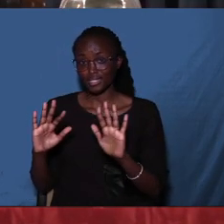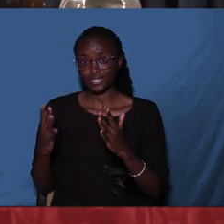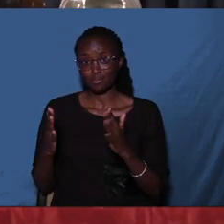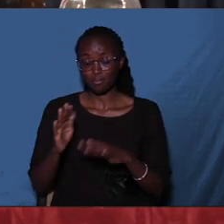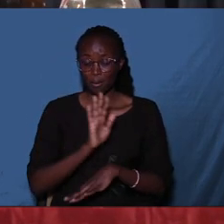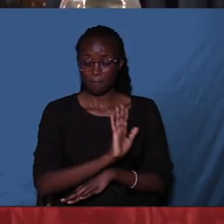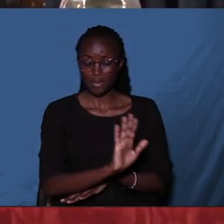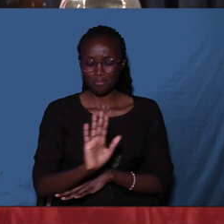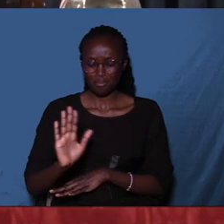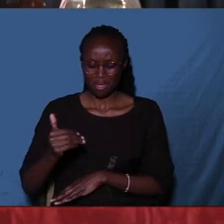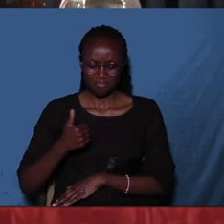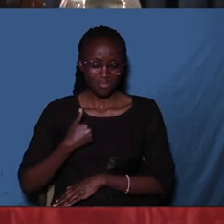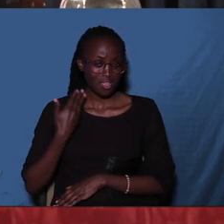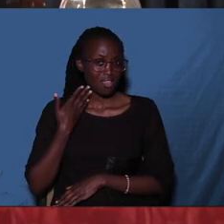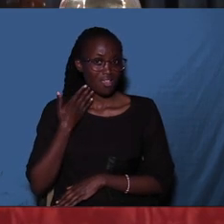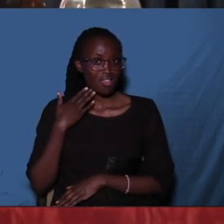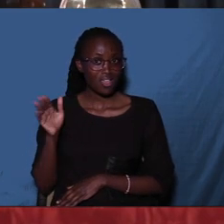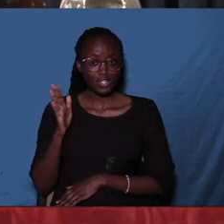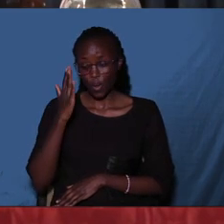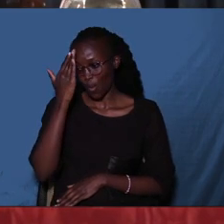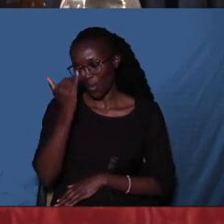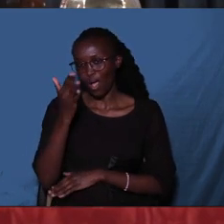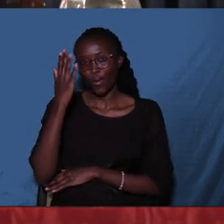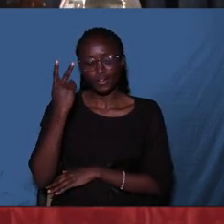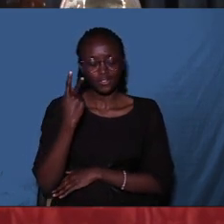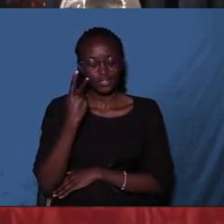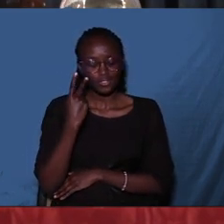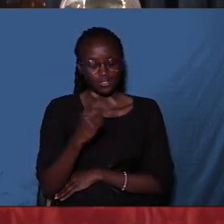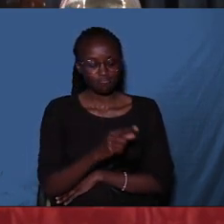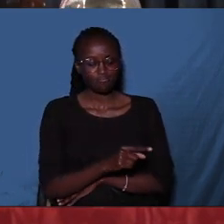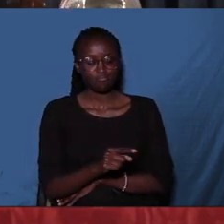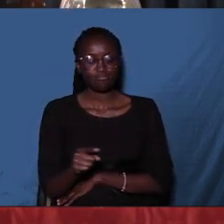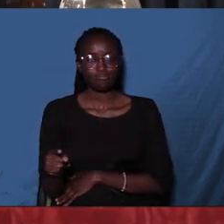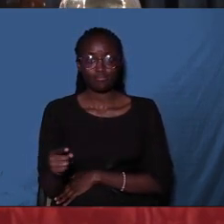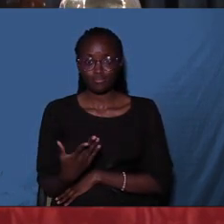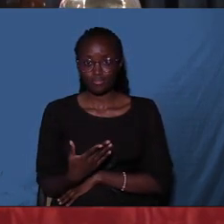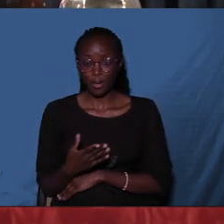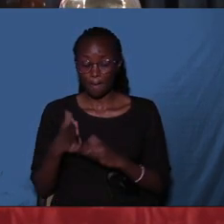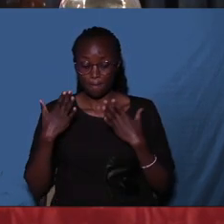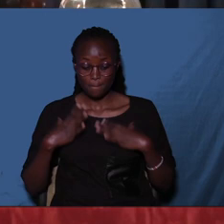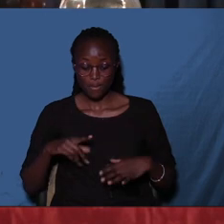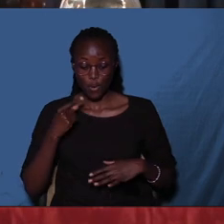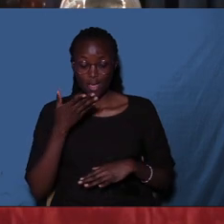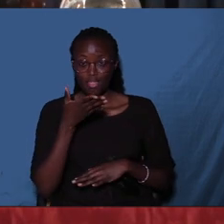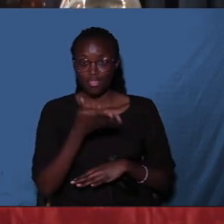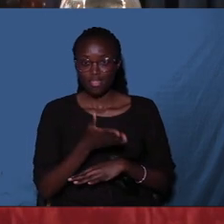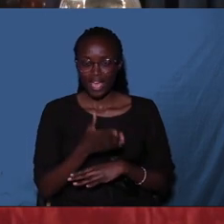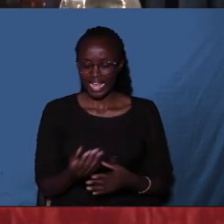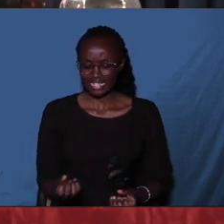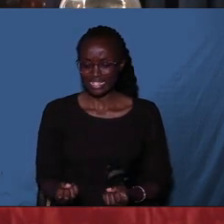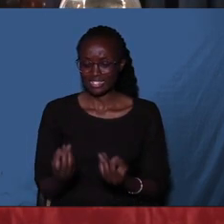appointment festival, I hate them. Why? Because he knows them. He's talking about these people who were in church then. They were